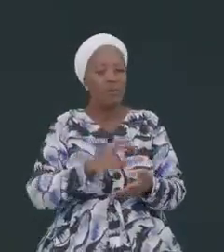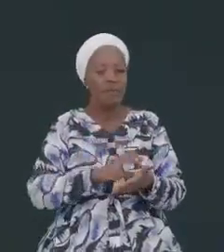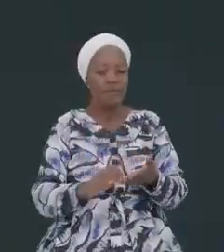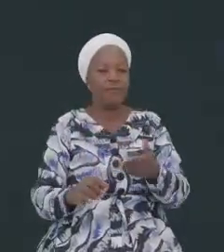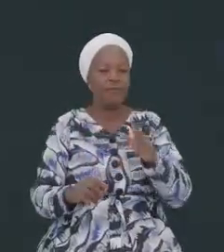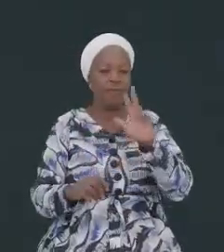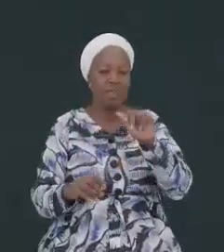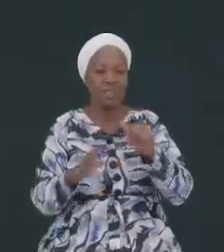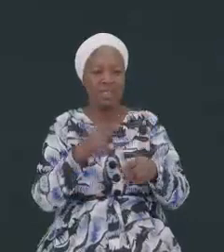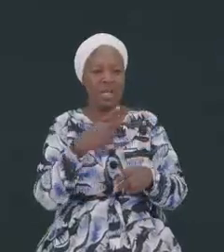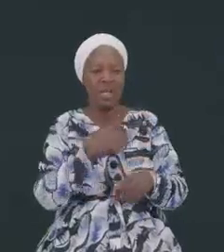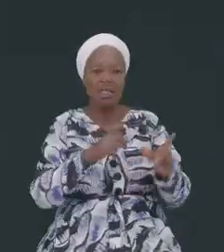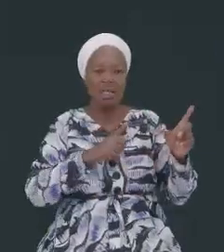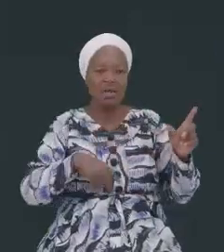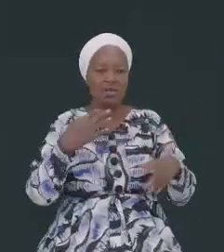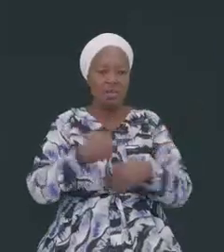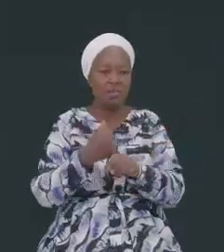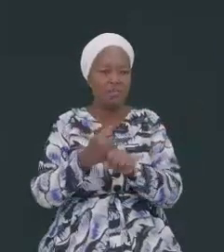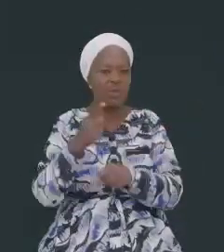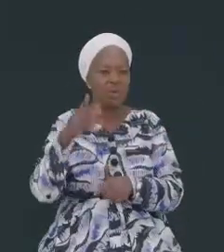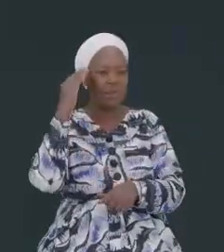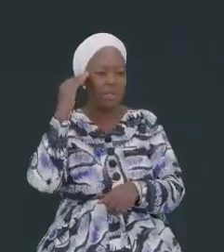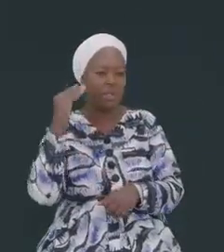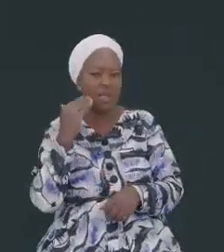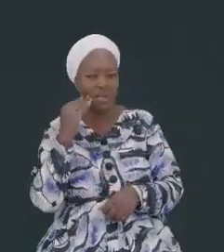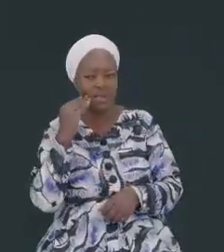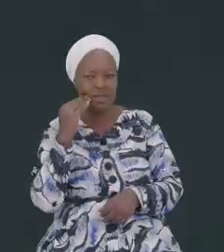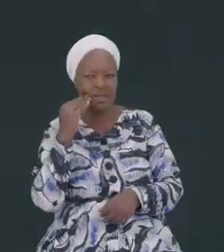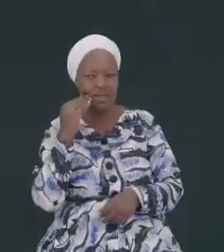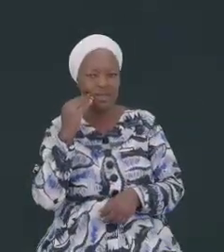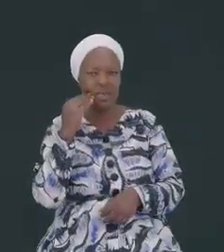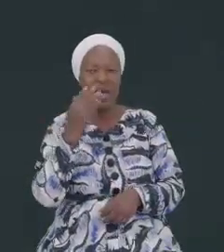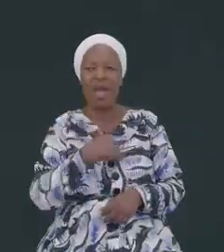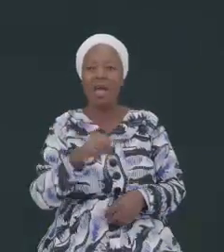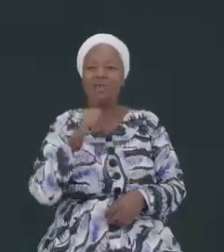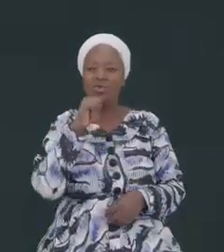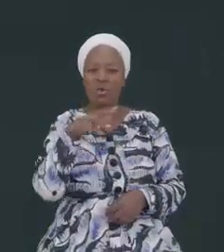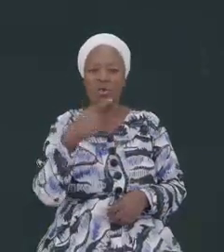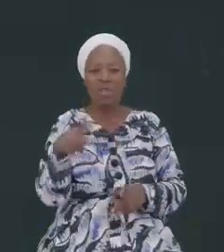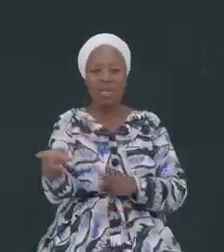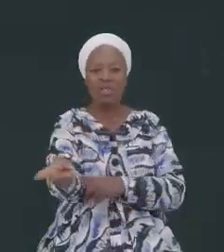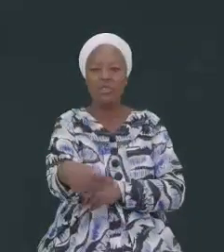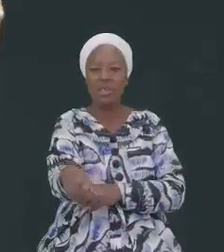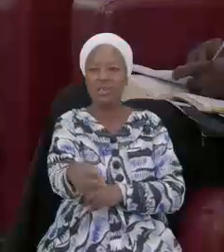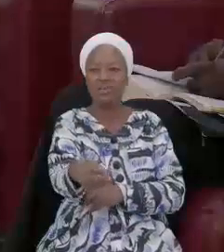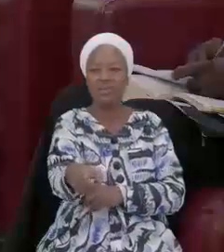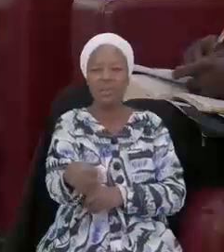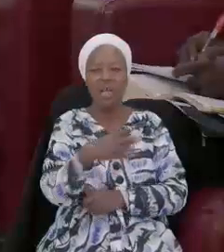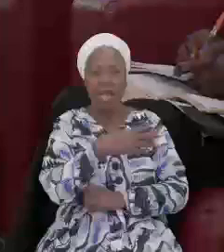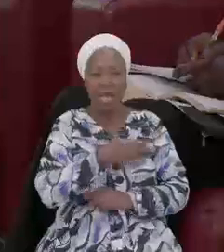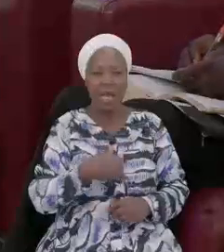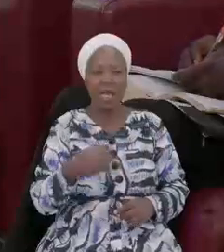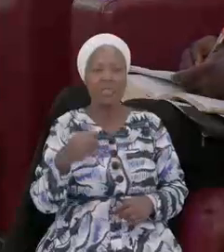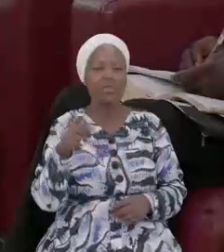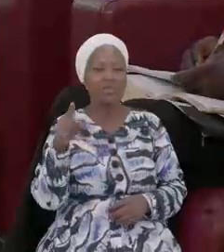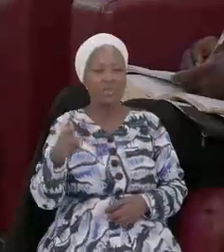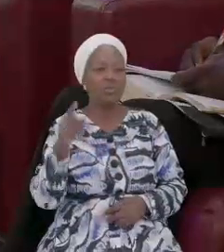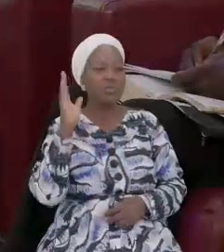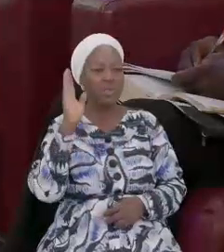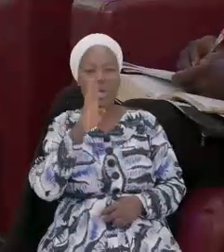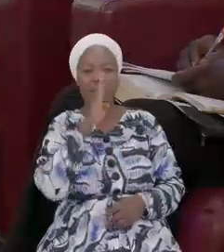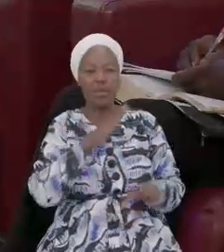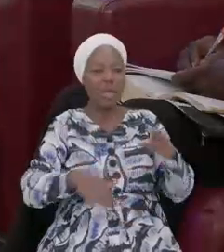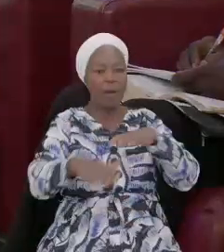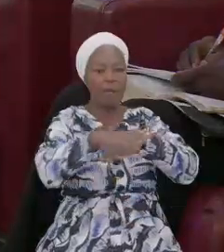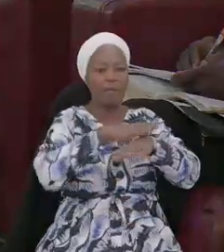Lord shall make thee the head. And not the tail. And thou shalt be